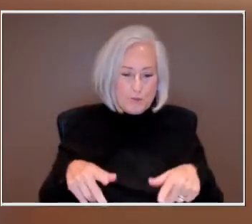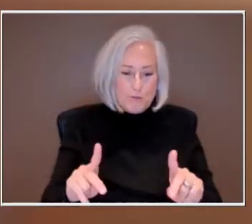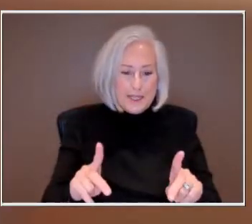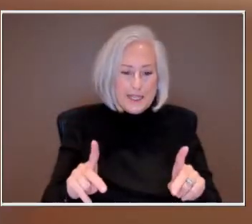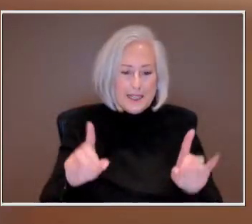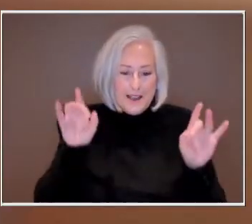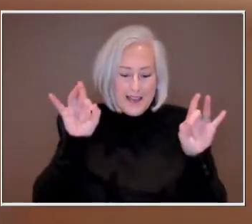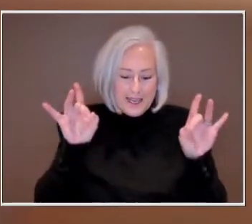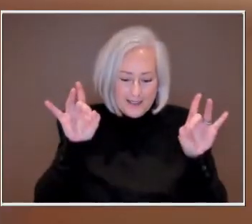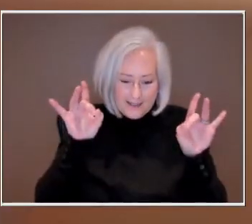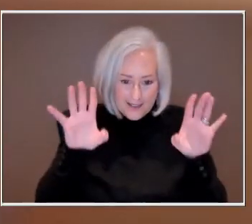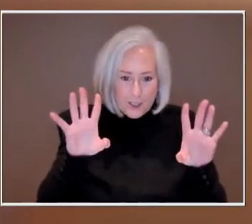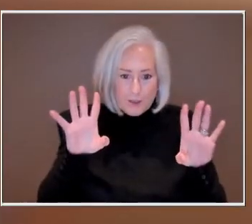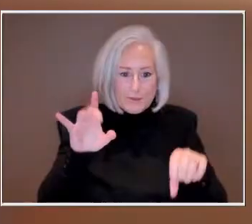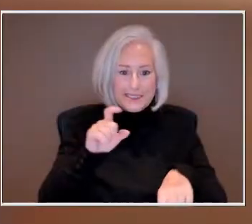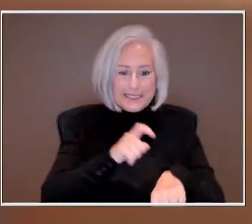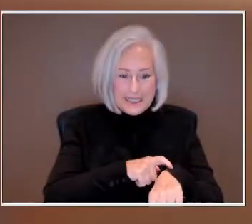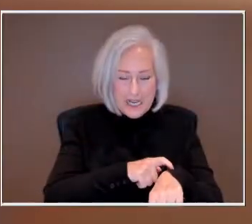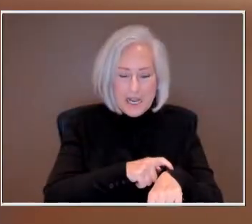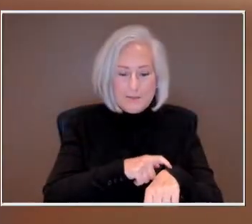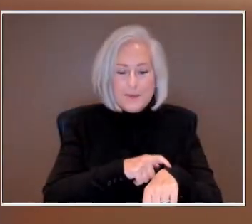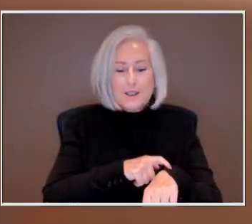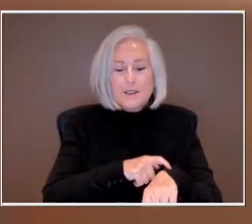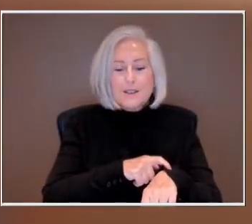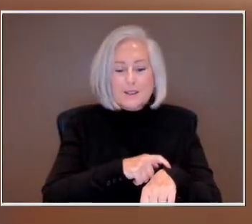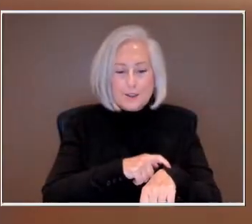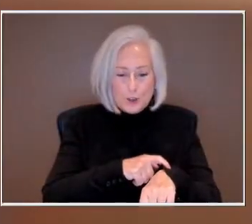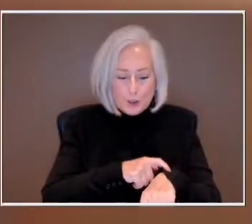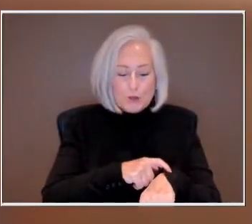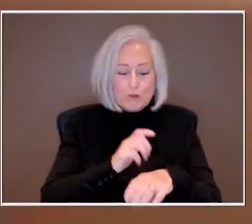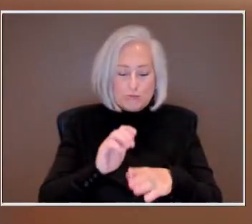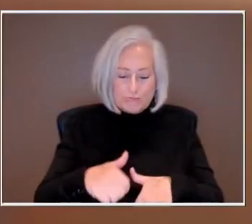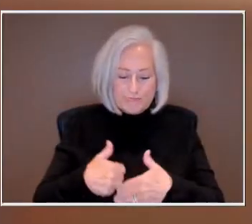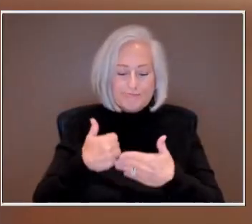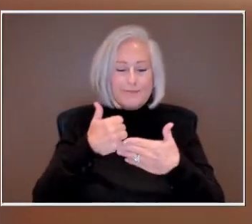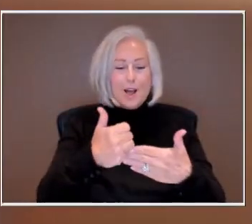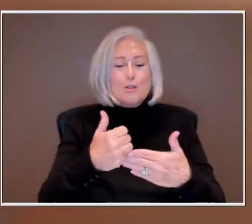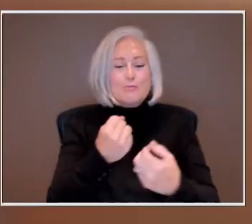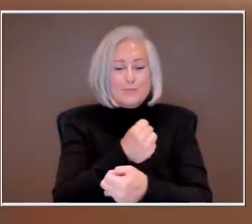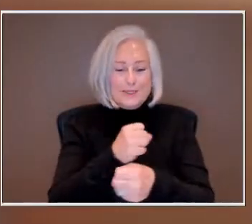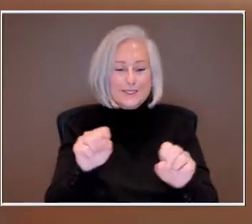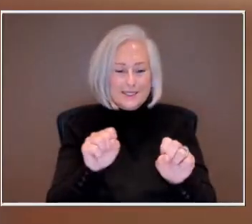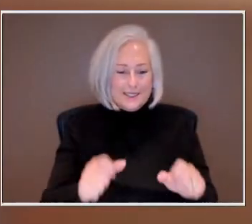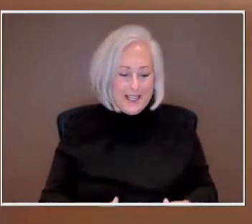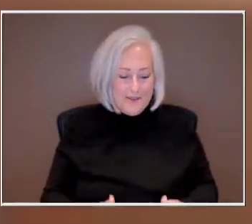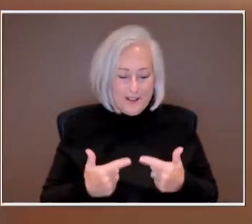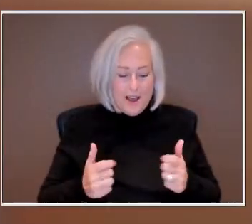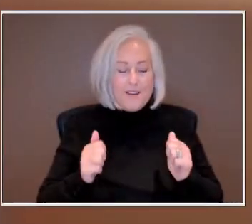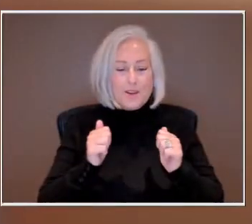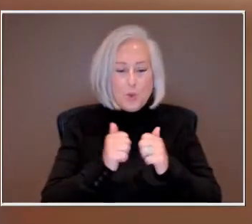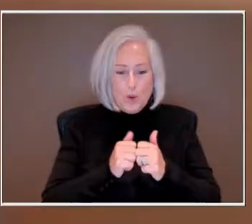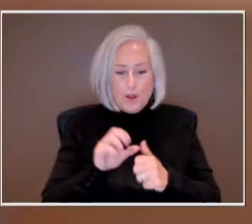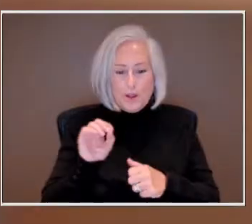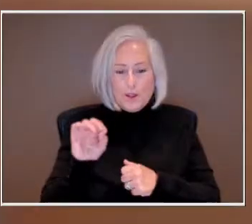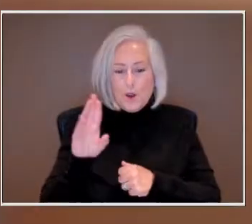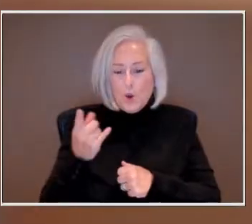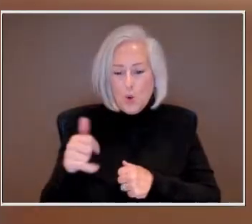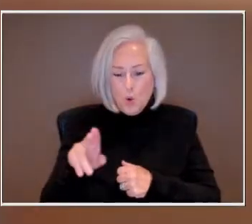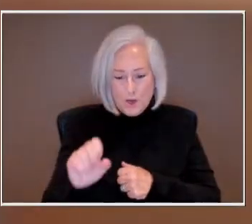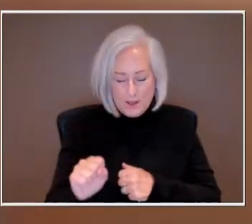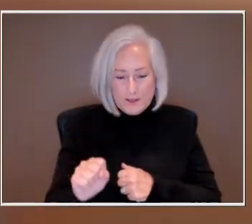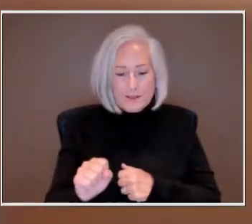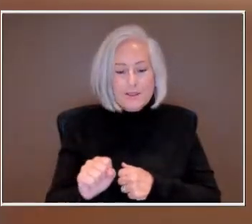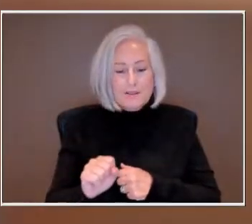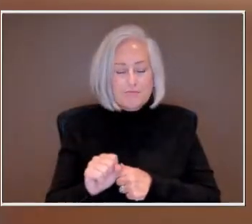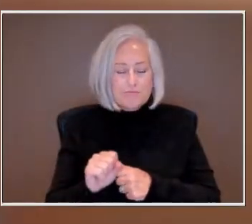to lead to some silver lining, where they were able to save many lives with their organs, and obviously including Robert's. And